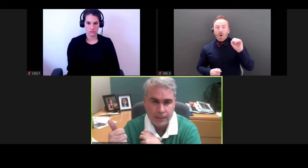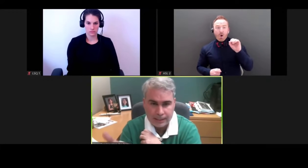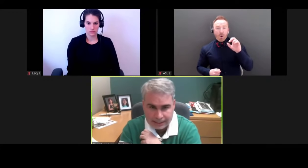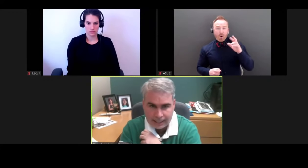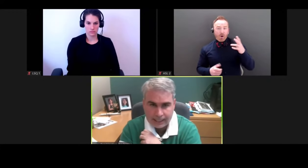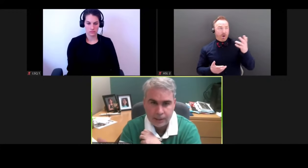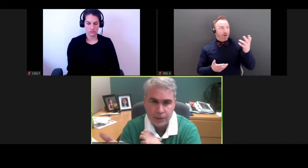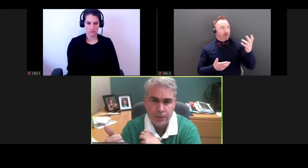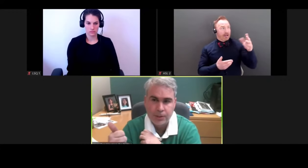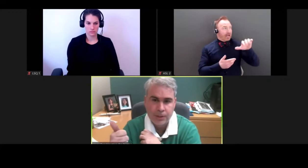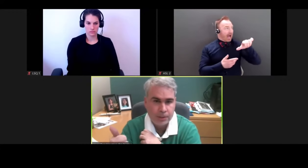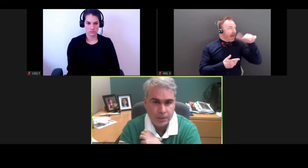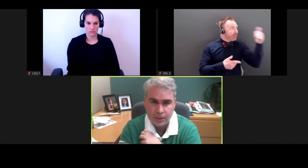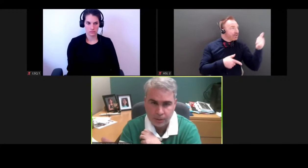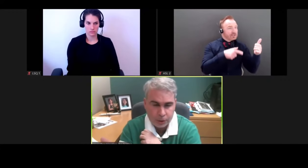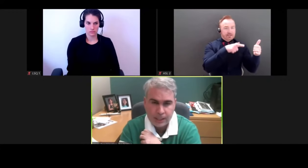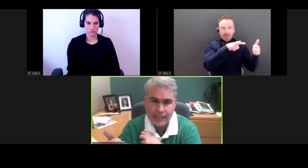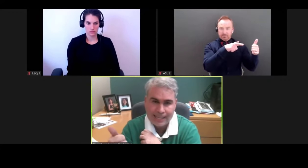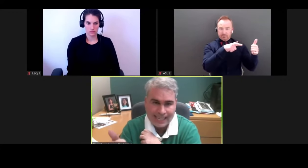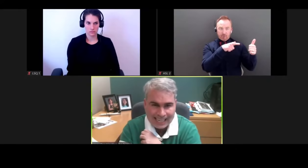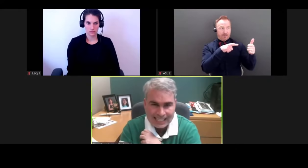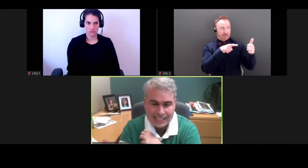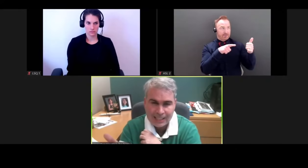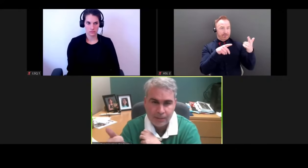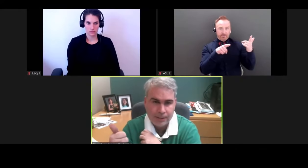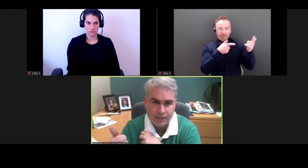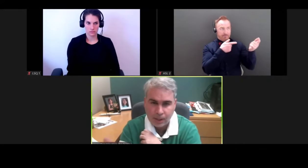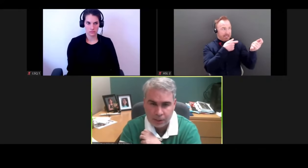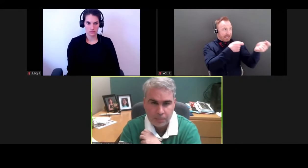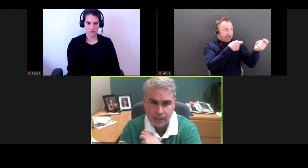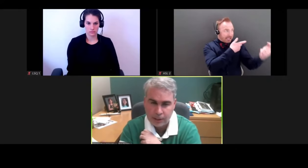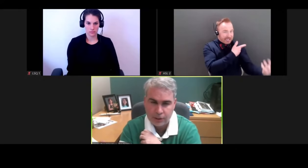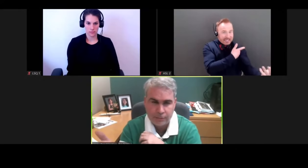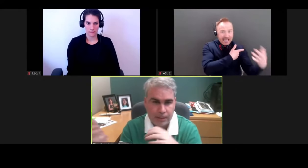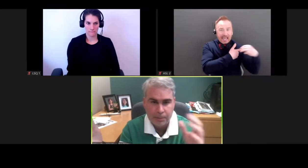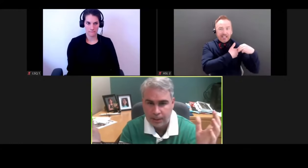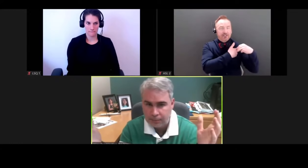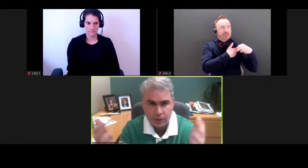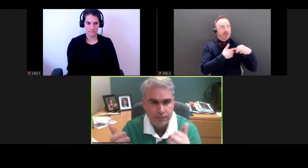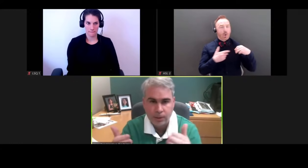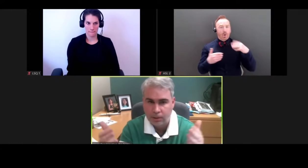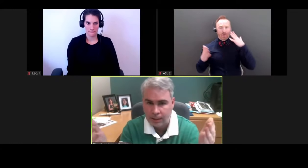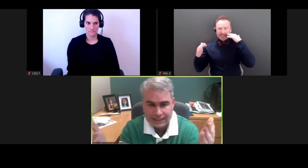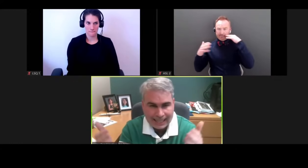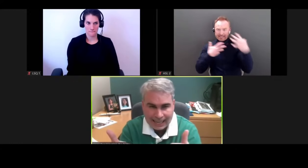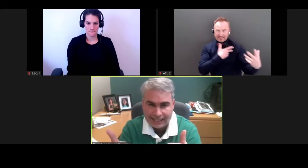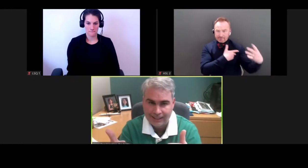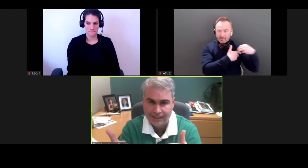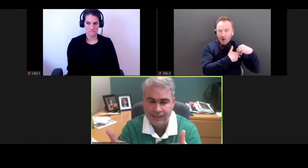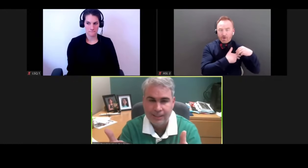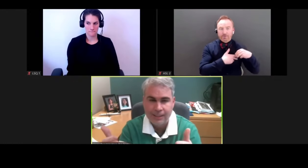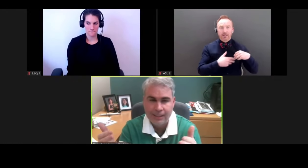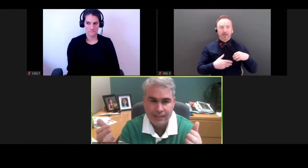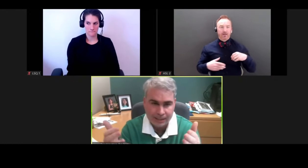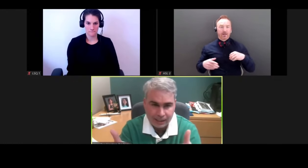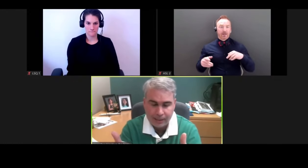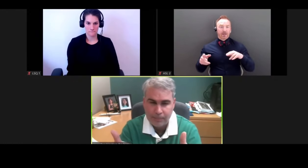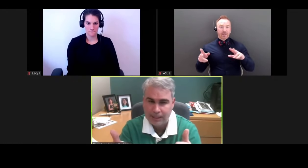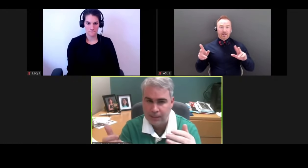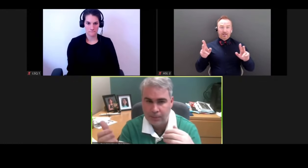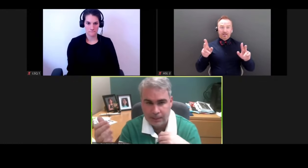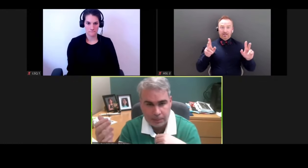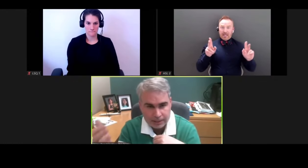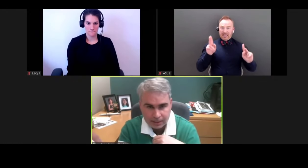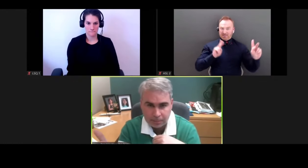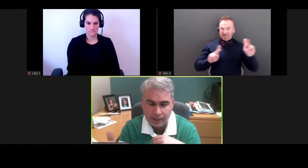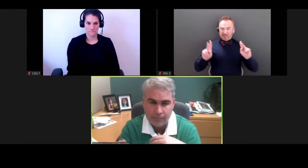will be engaged to negotiate an end of this occupation? If people have driven across Canada to come because